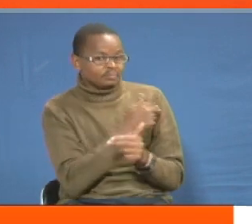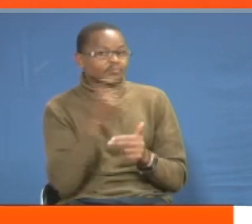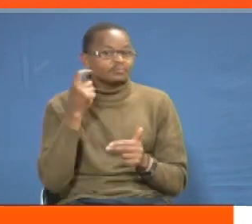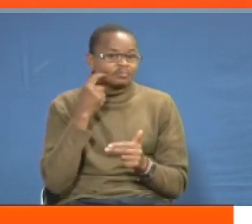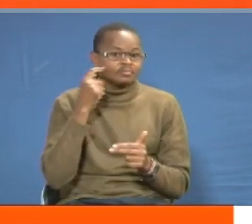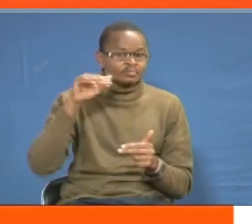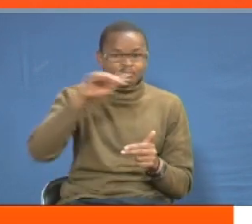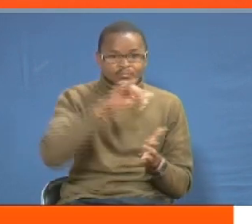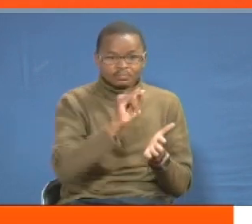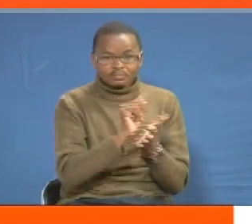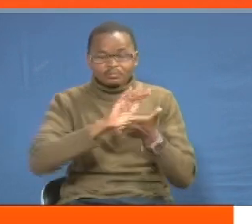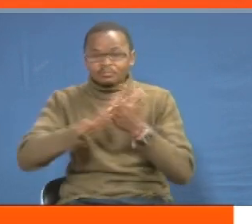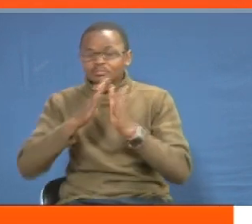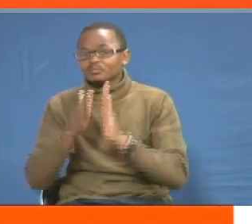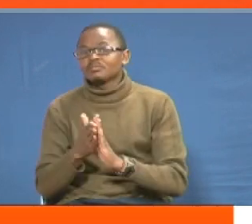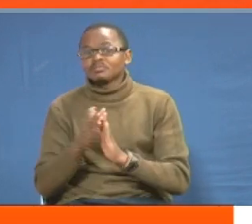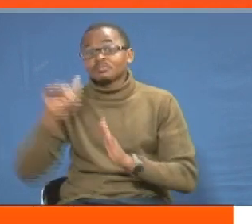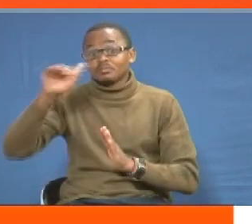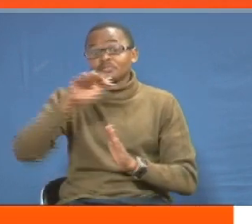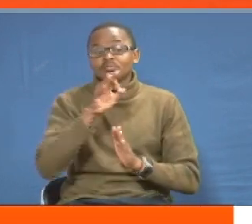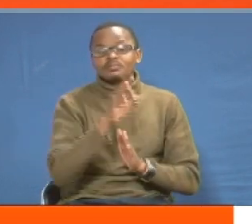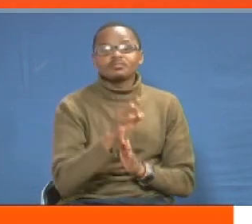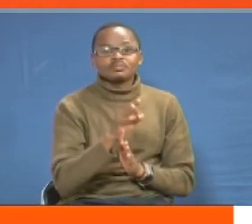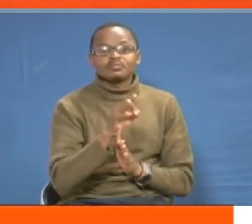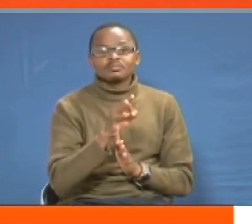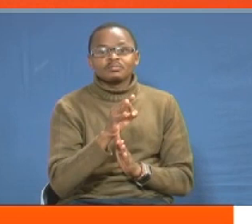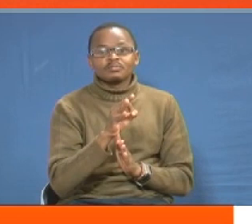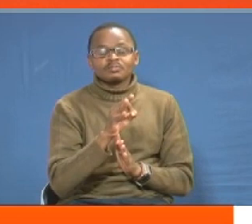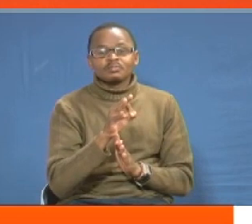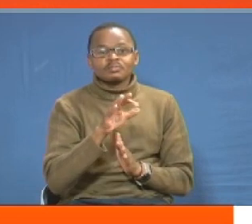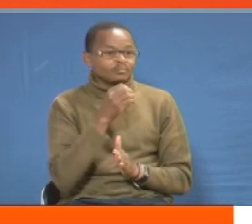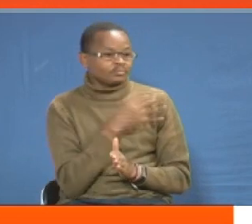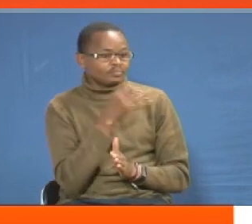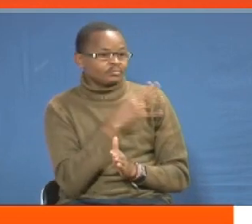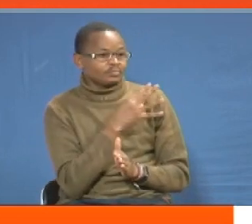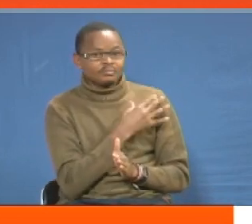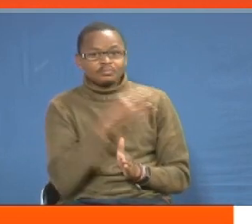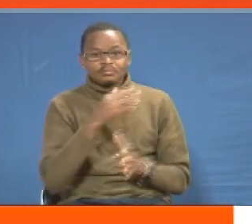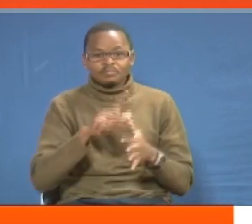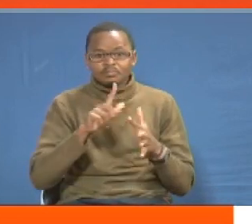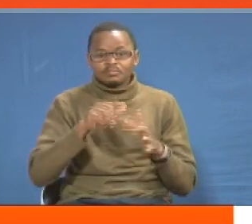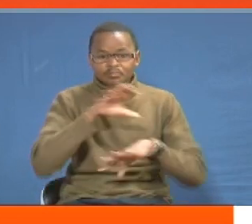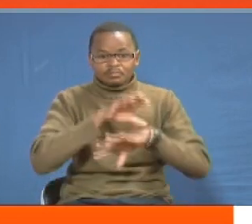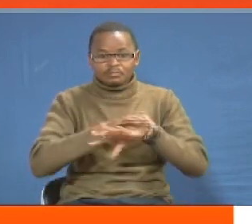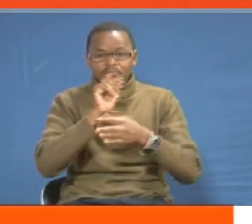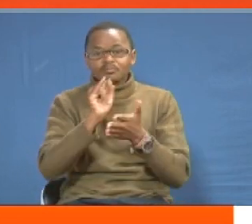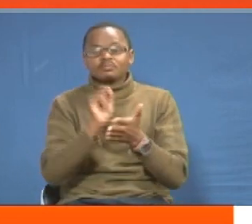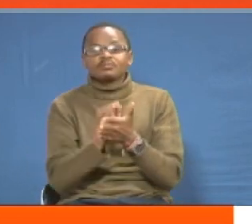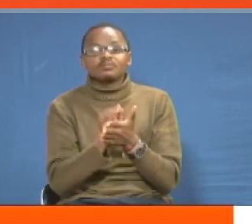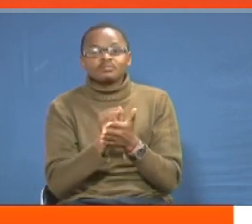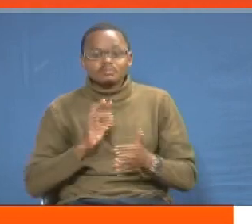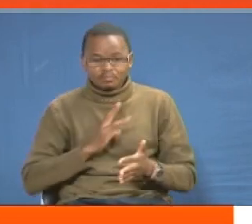hospitals, shopping areas, and all that became areas of, I would call them fear. And you find